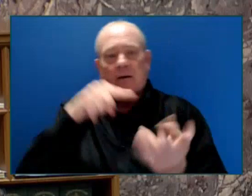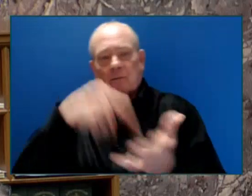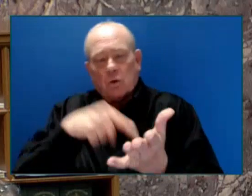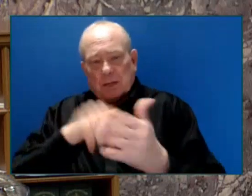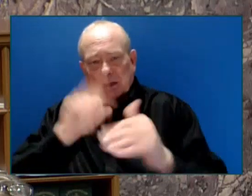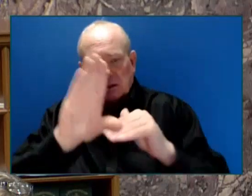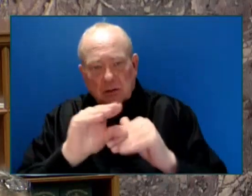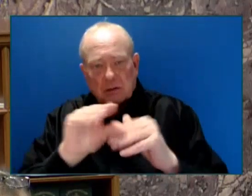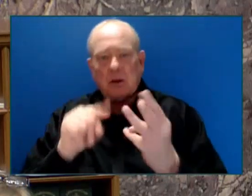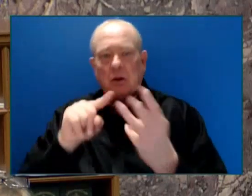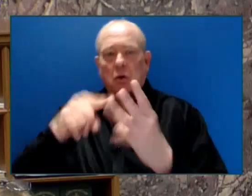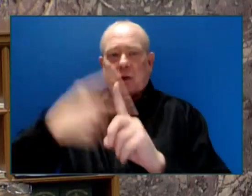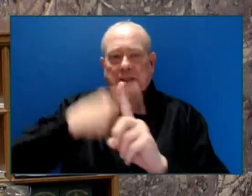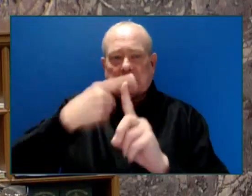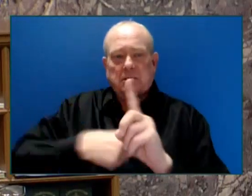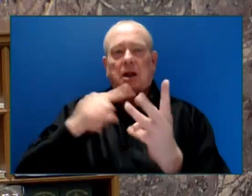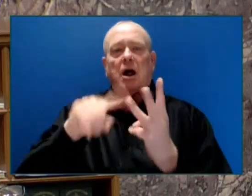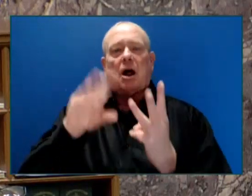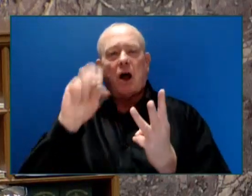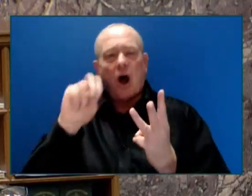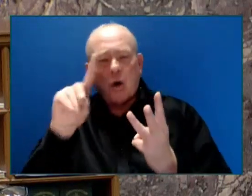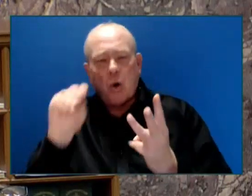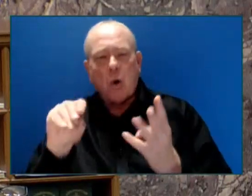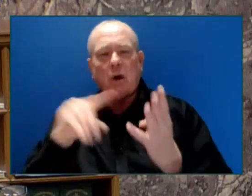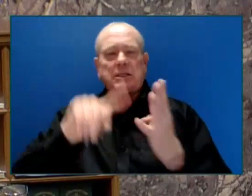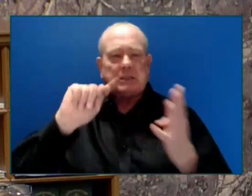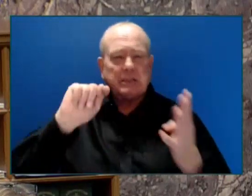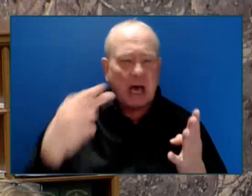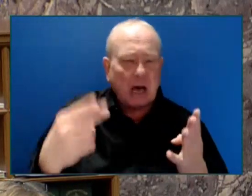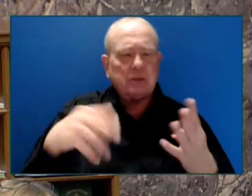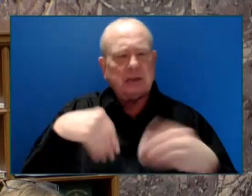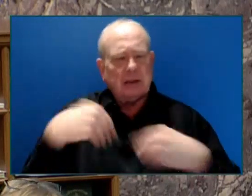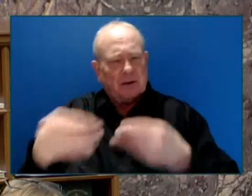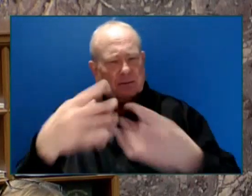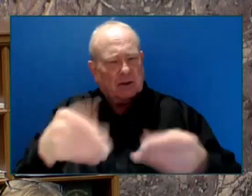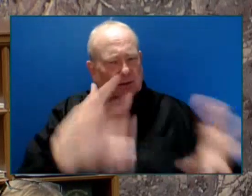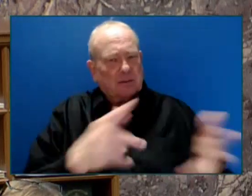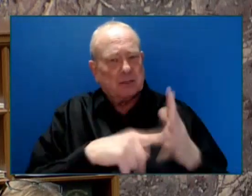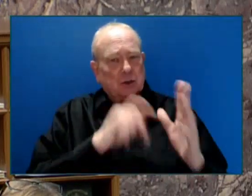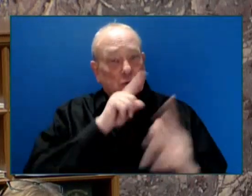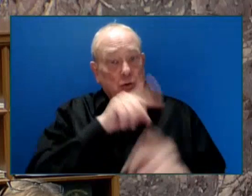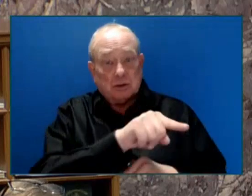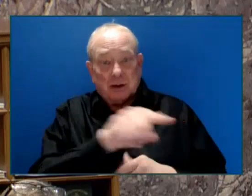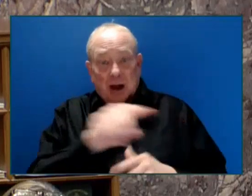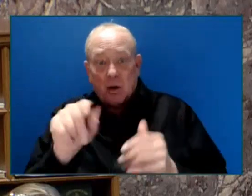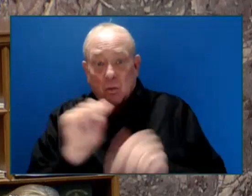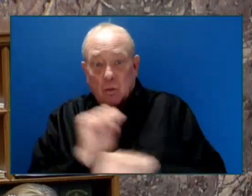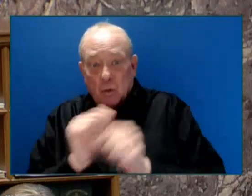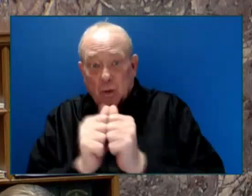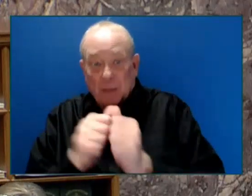recognize that we need to work with local governments to make sure it's consistent with the plan of life that they've laid out for their communities.